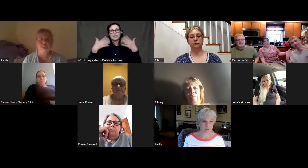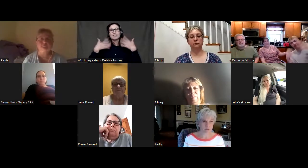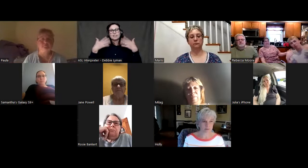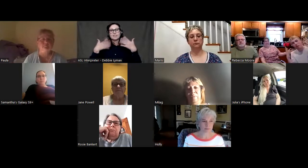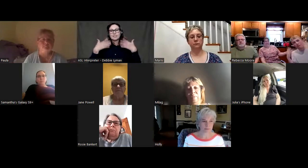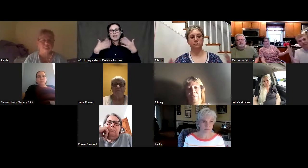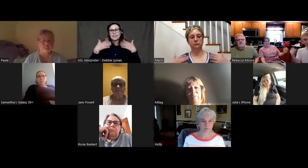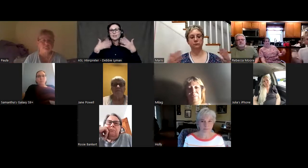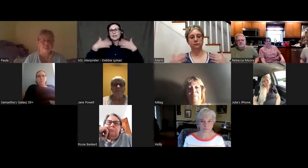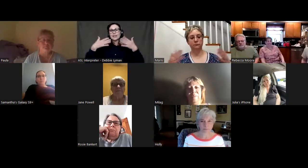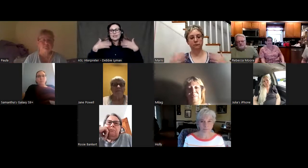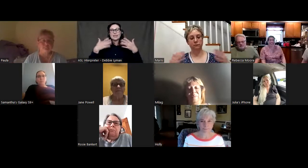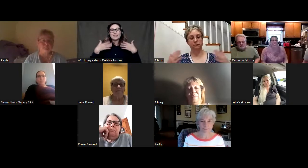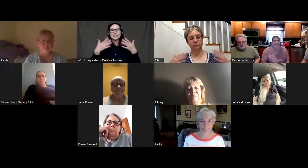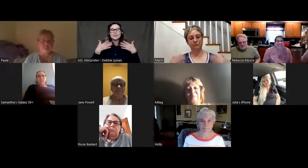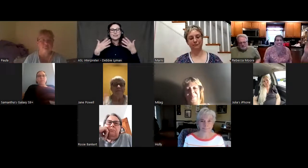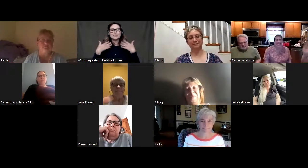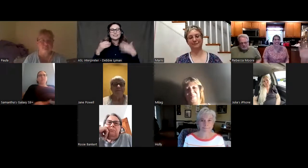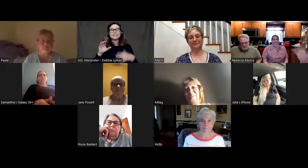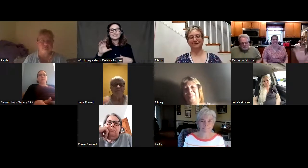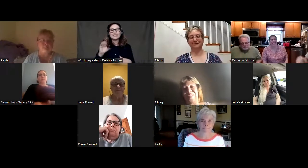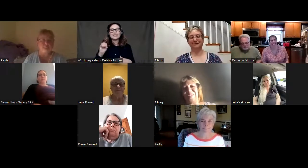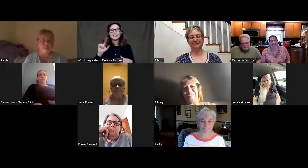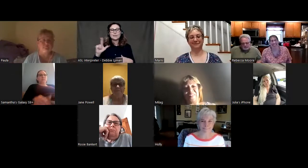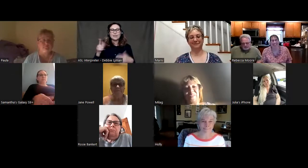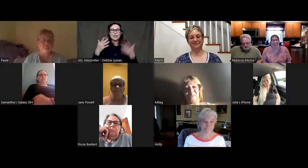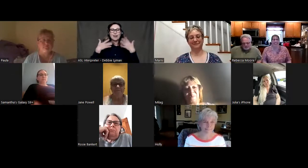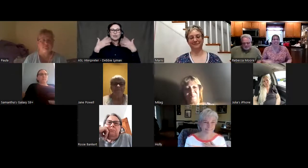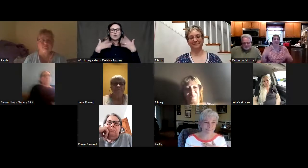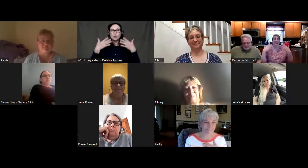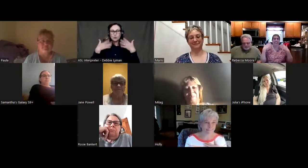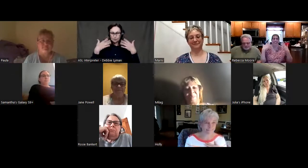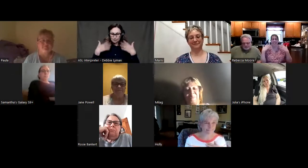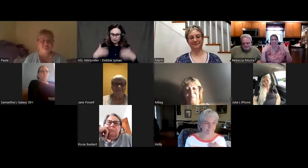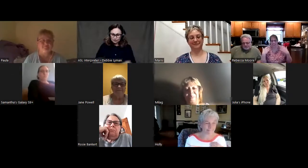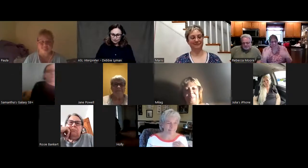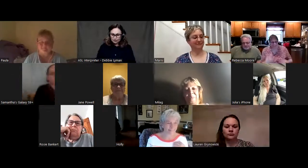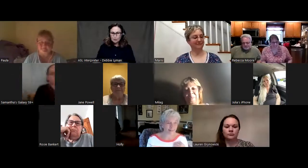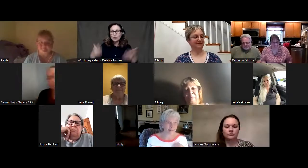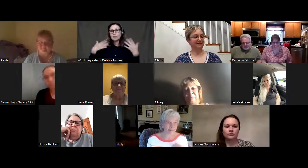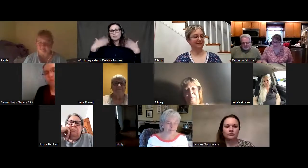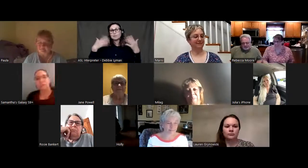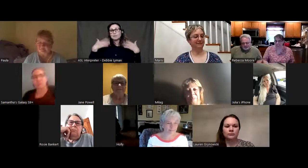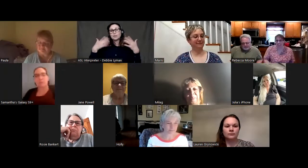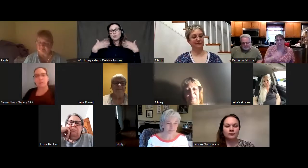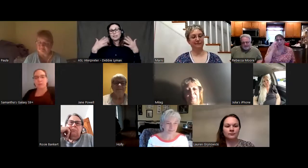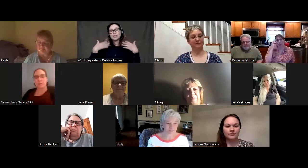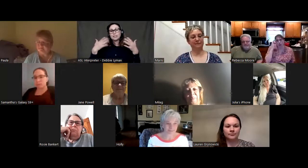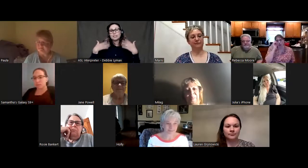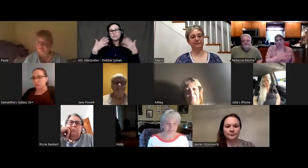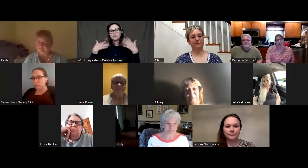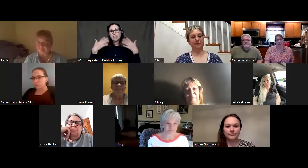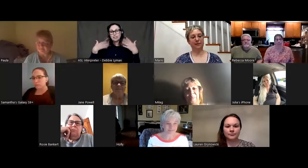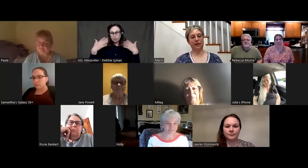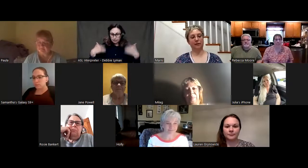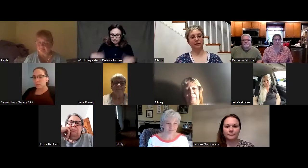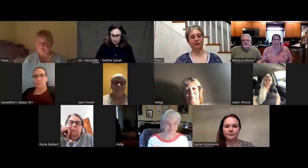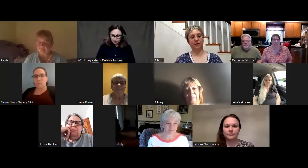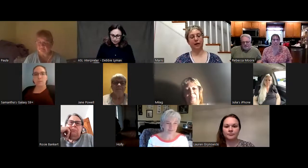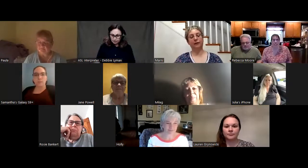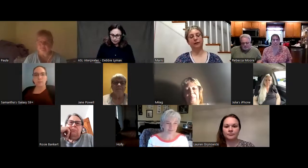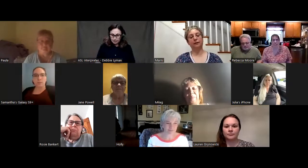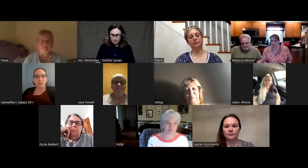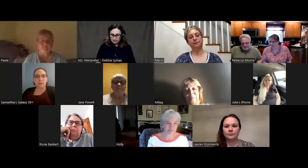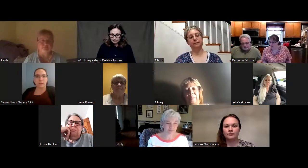Cool. Thank you, Anthony. Cool. Number 5. Cool. So you're basically just fanning